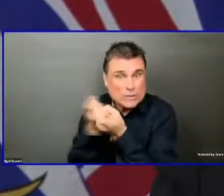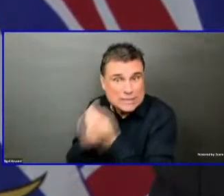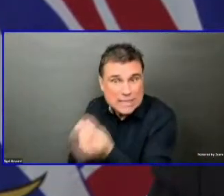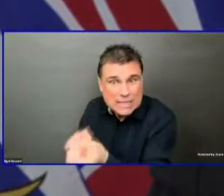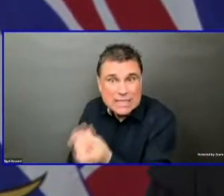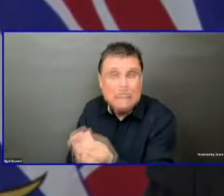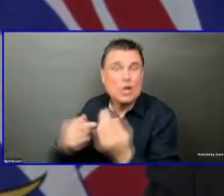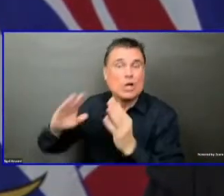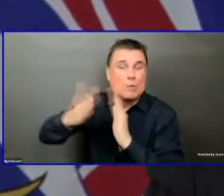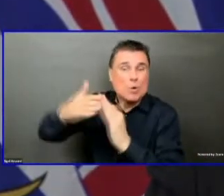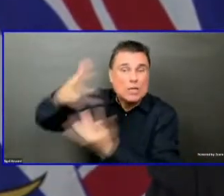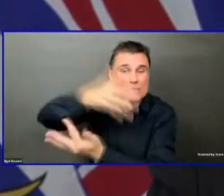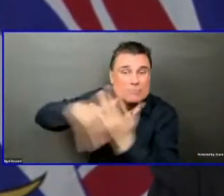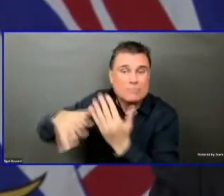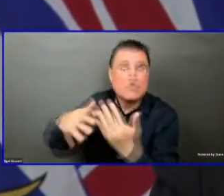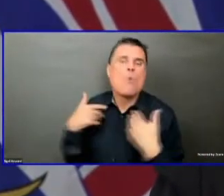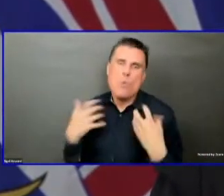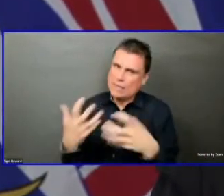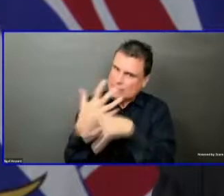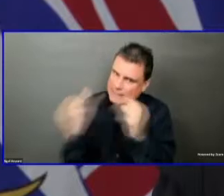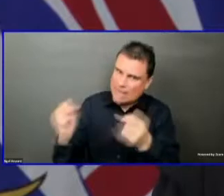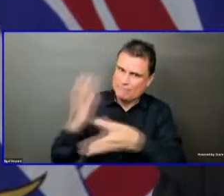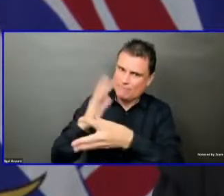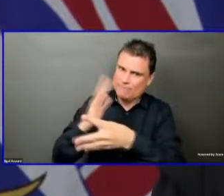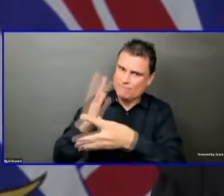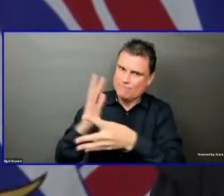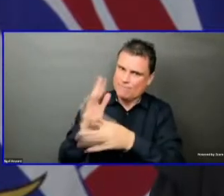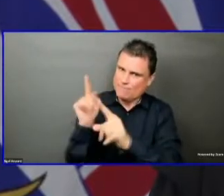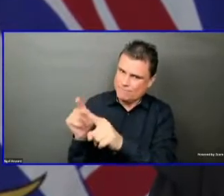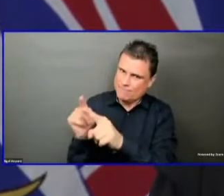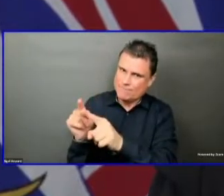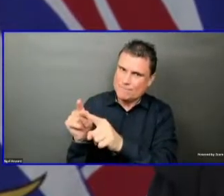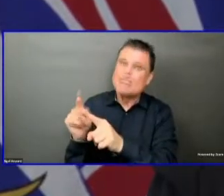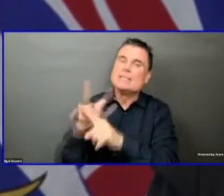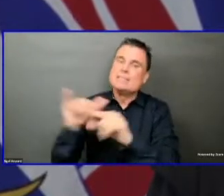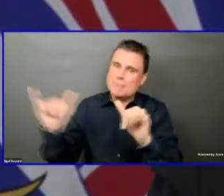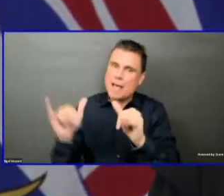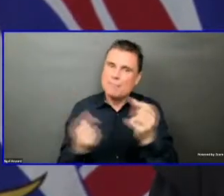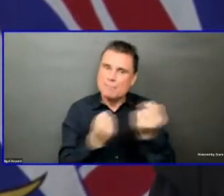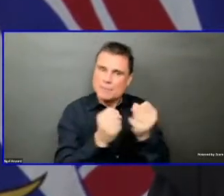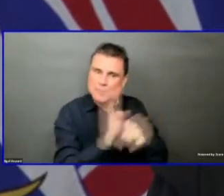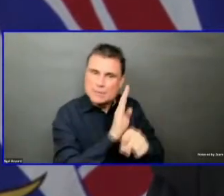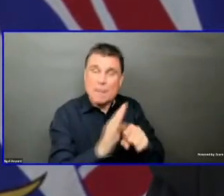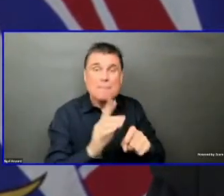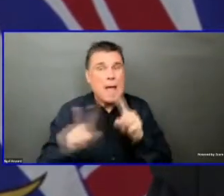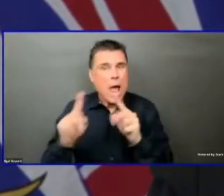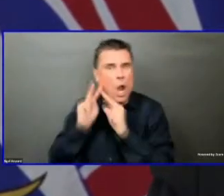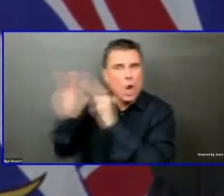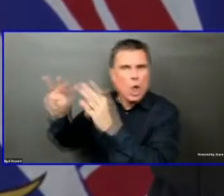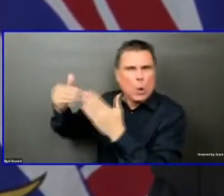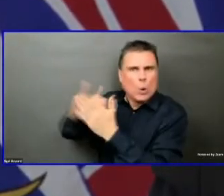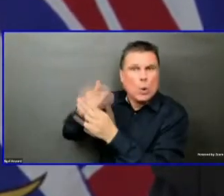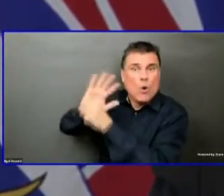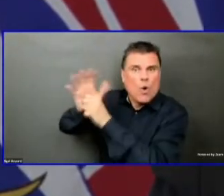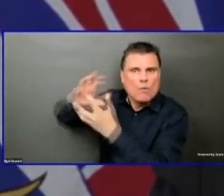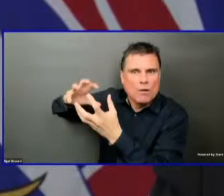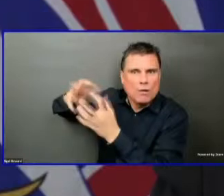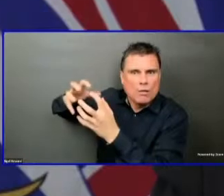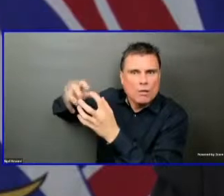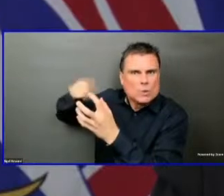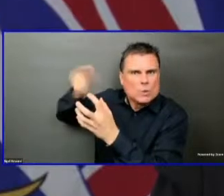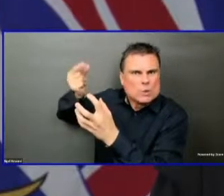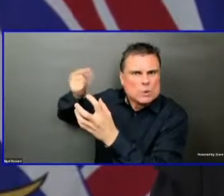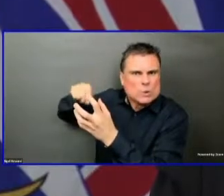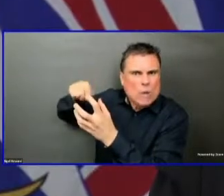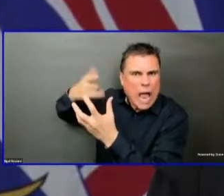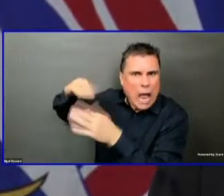some of the things like having these new variants on the horizon and being able to get second doses of vaccine into the most vulnerable in care